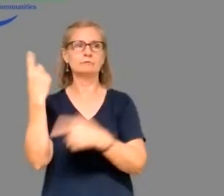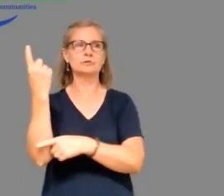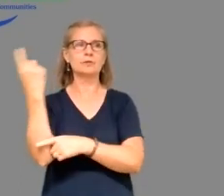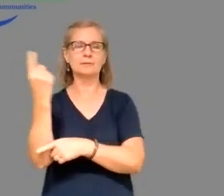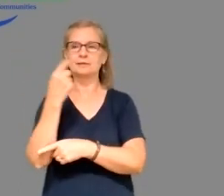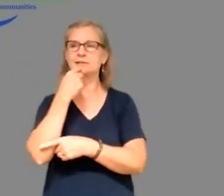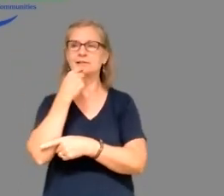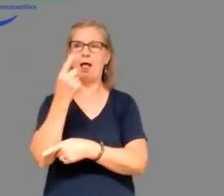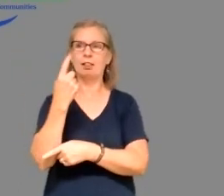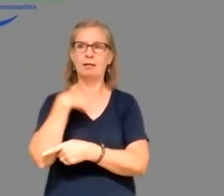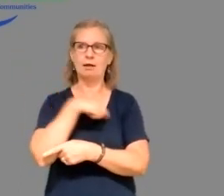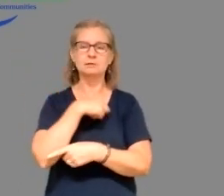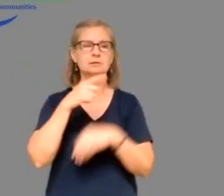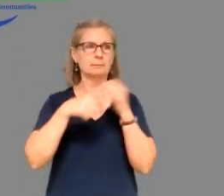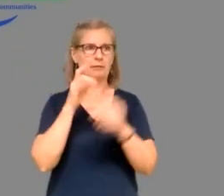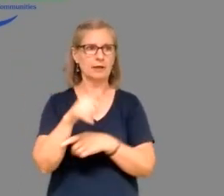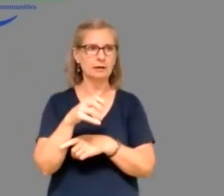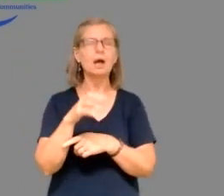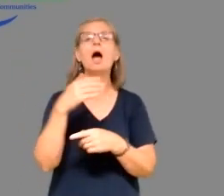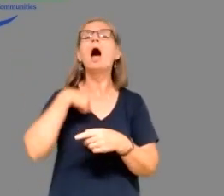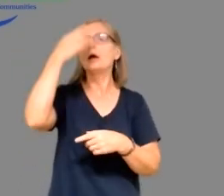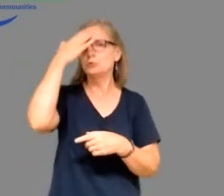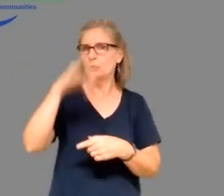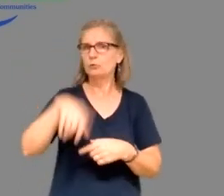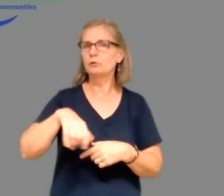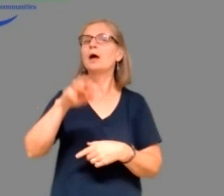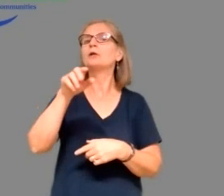you emailed this to us. I saw it in the